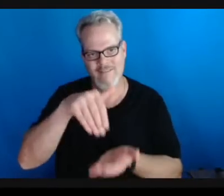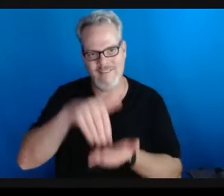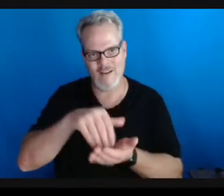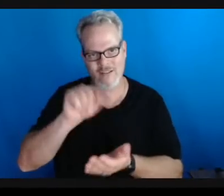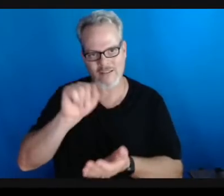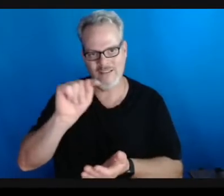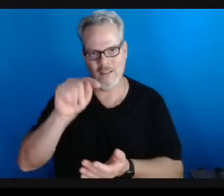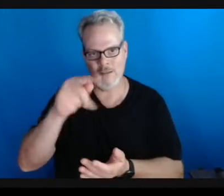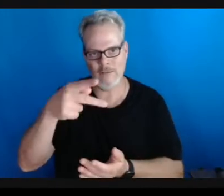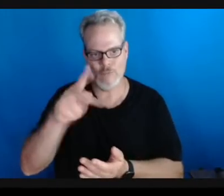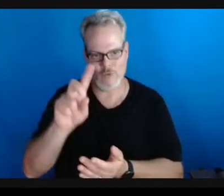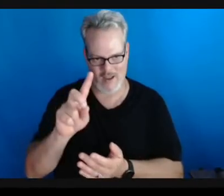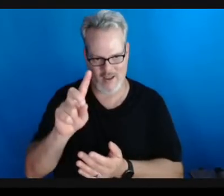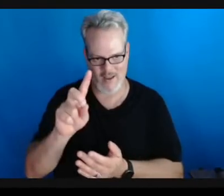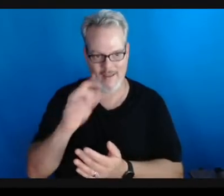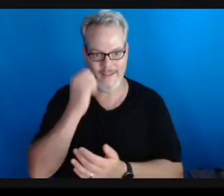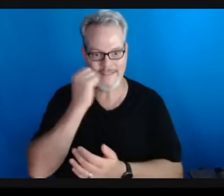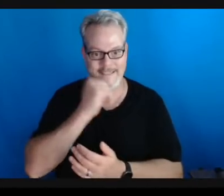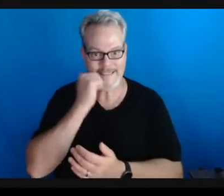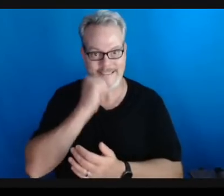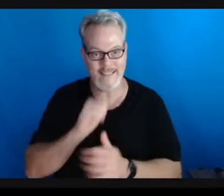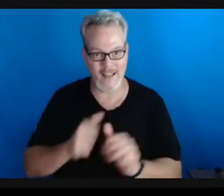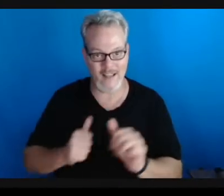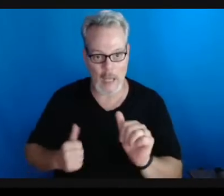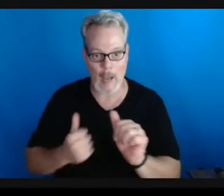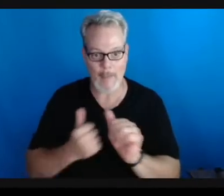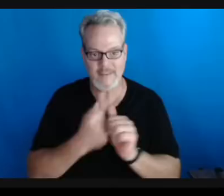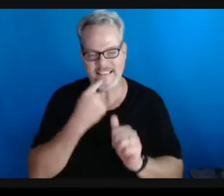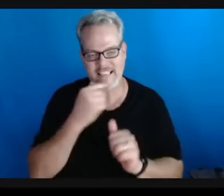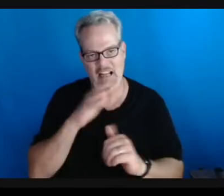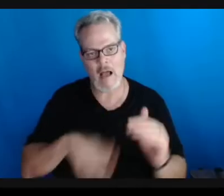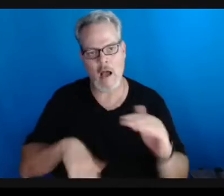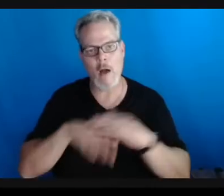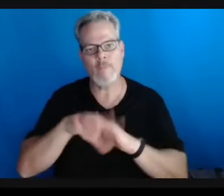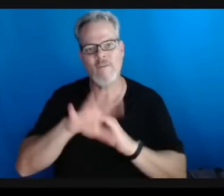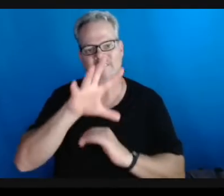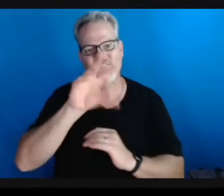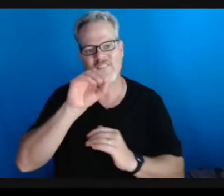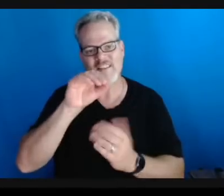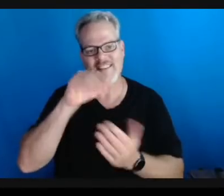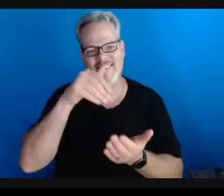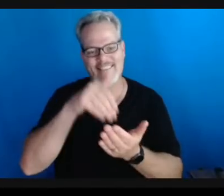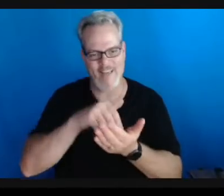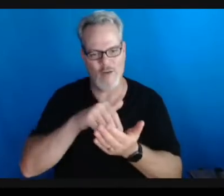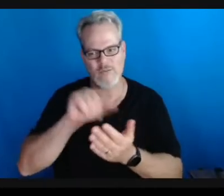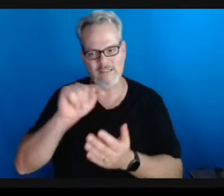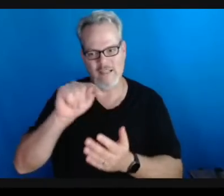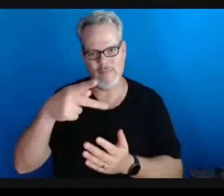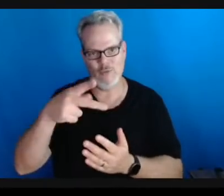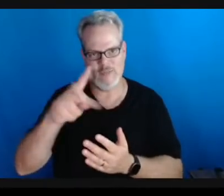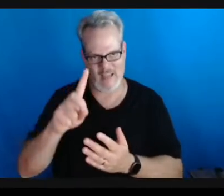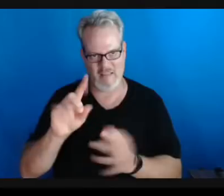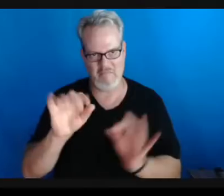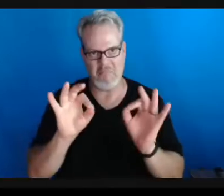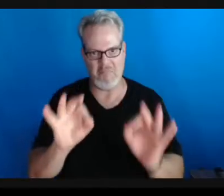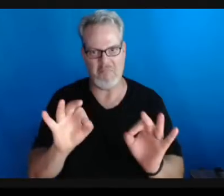The daily update said as much as 50,000 tons per day. So those are both consistent.